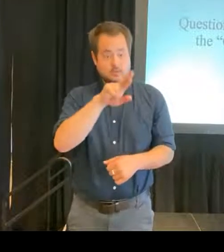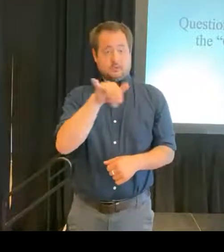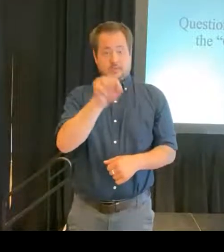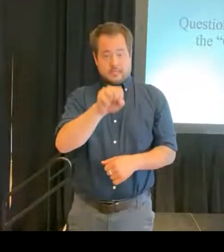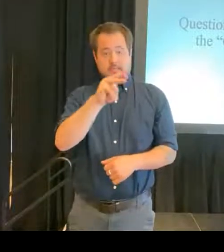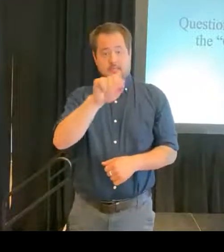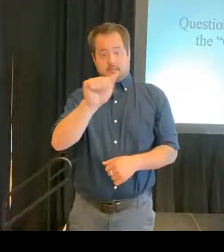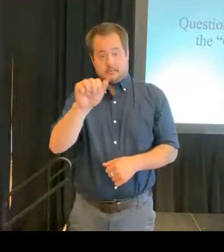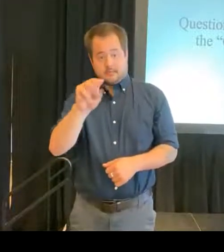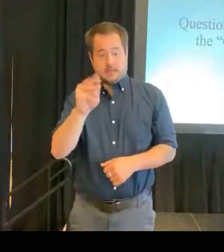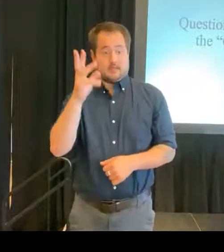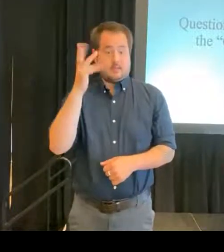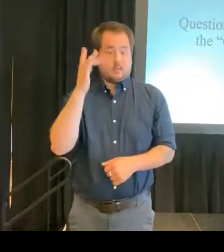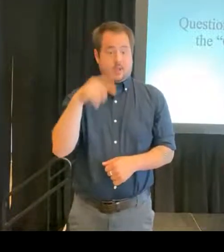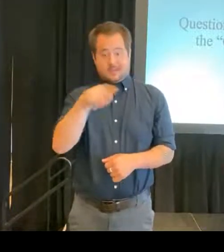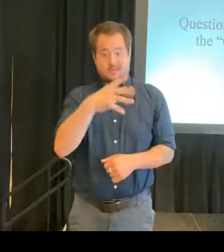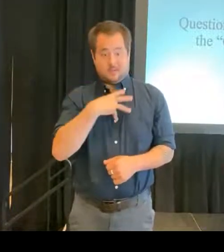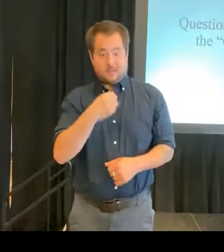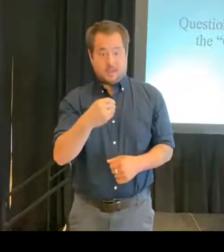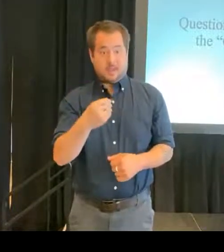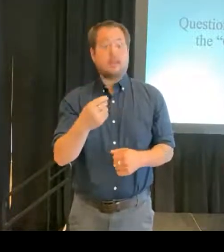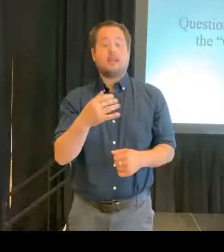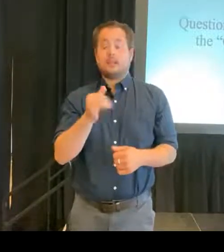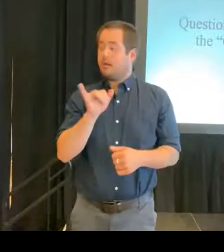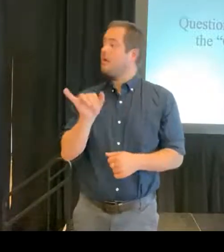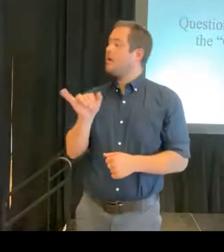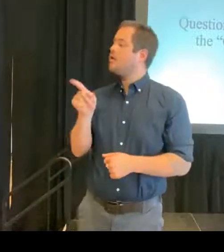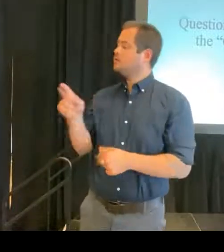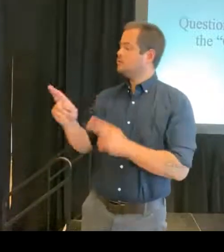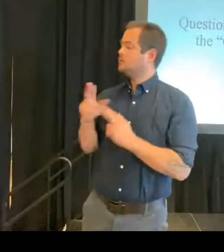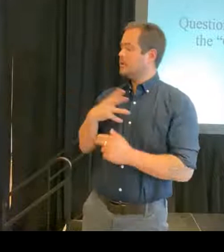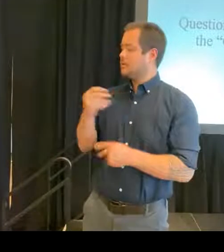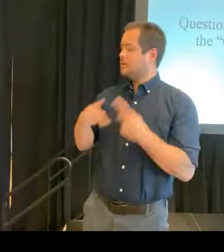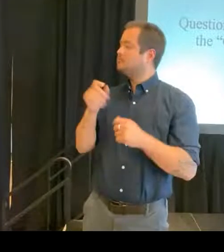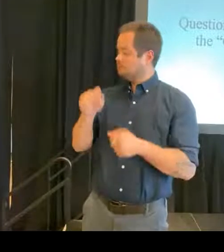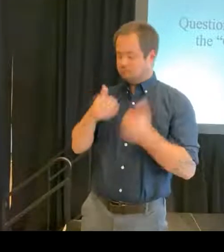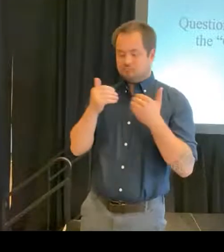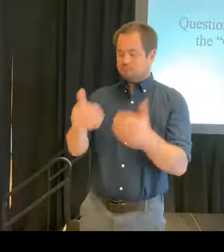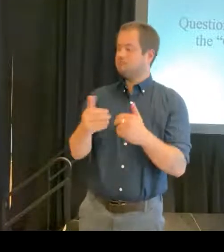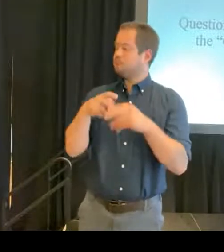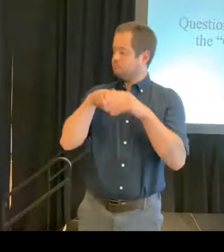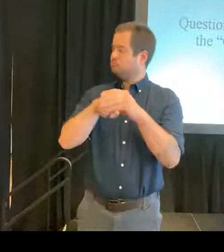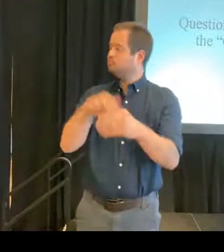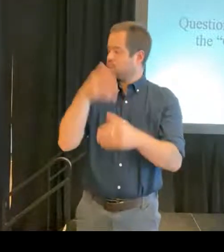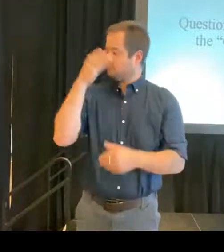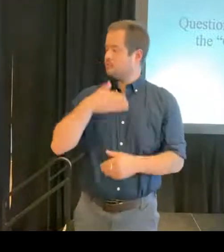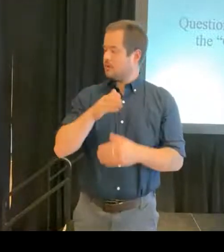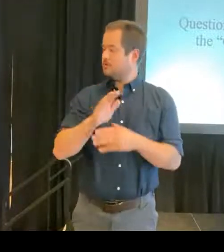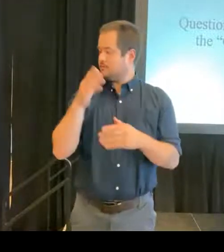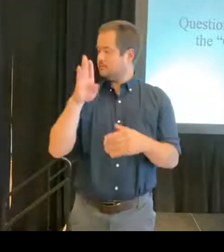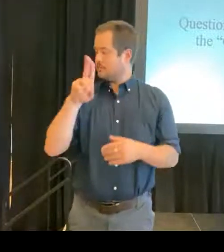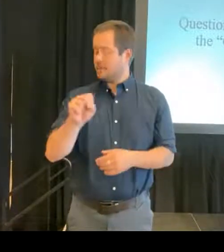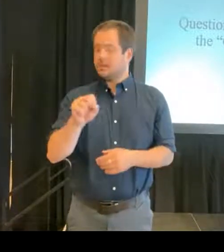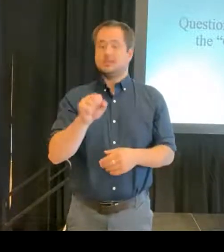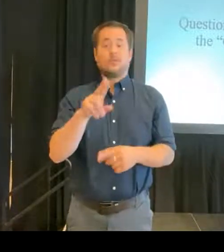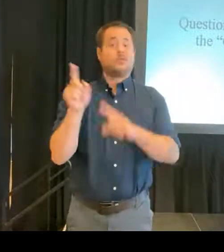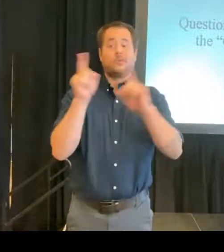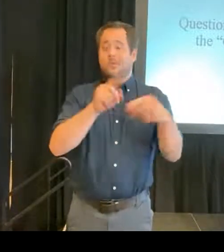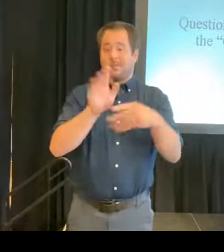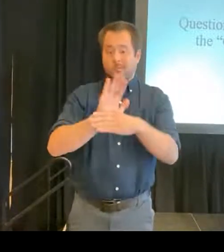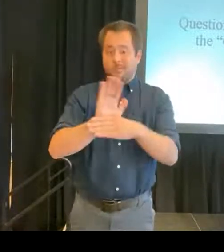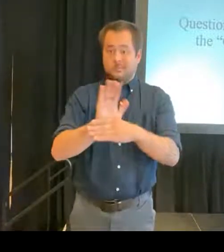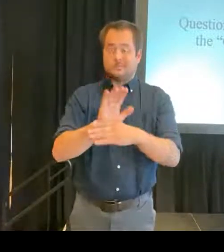in front of the bus. And also I was able to go to the movies, which I like the movies now. And